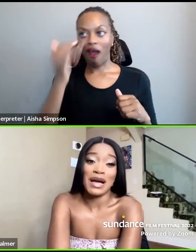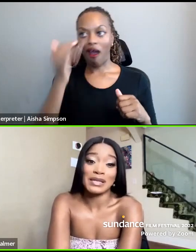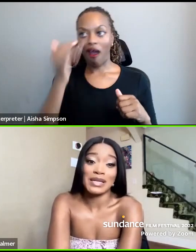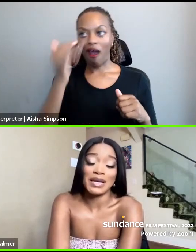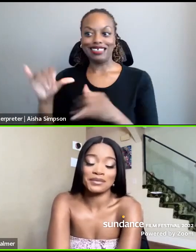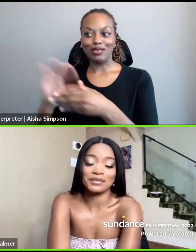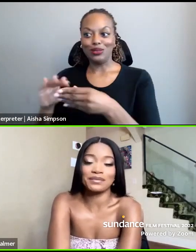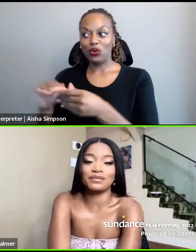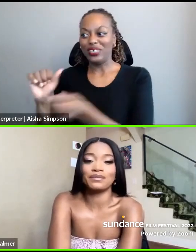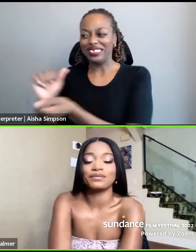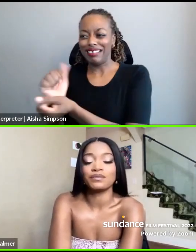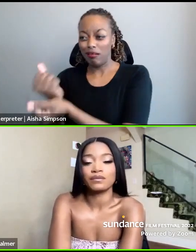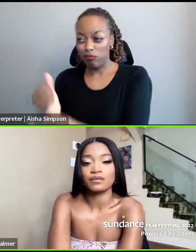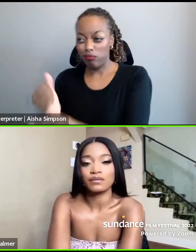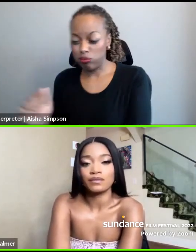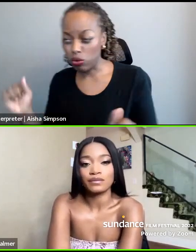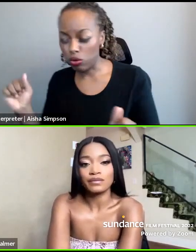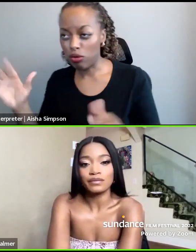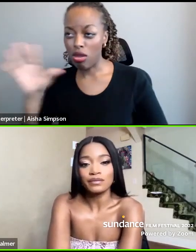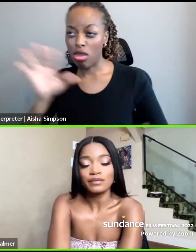total different mindset.